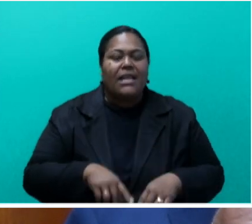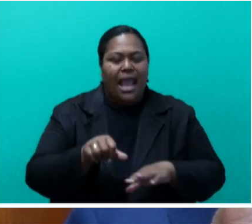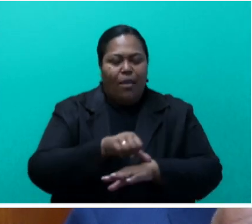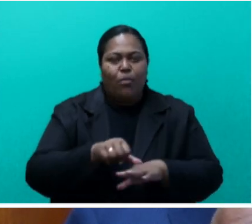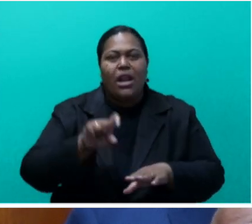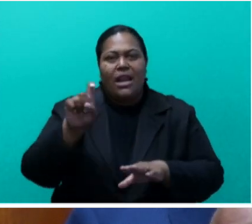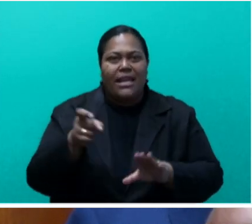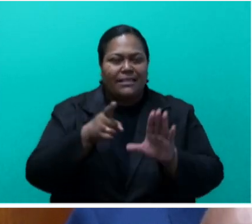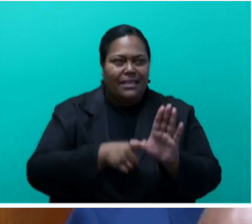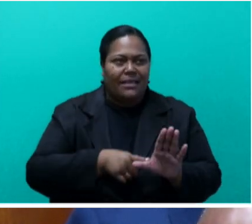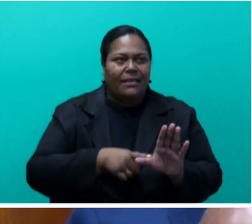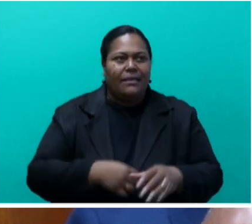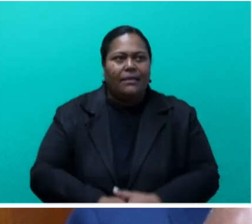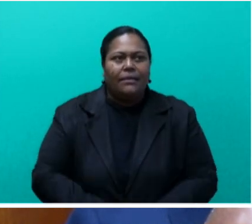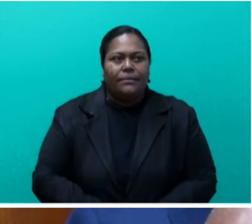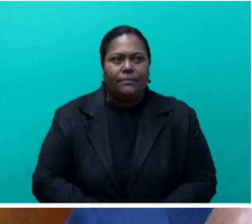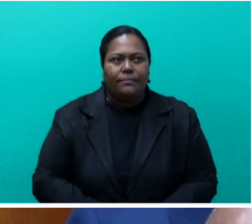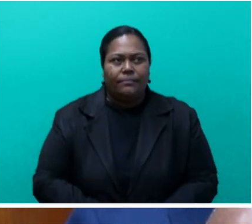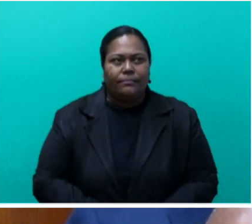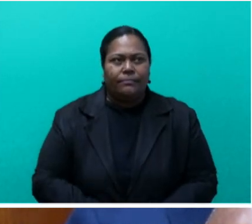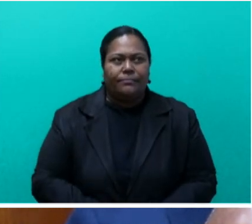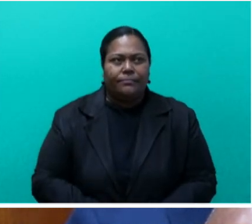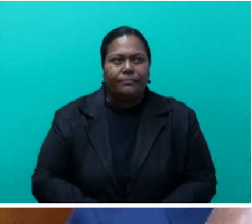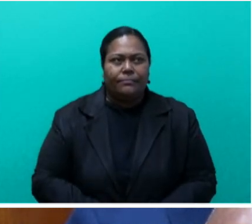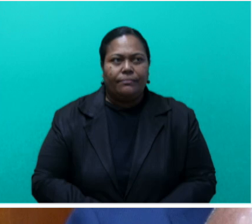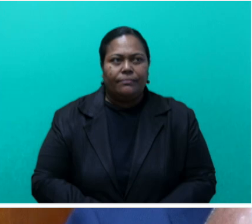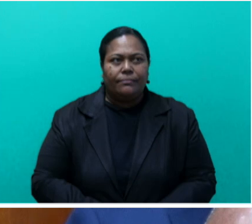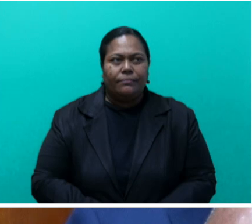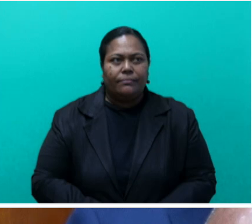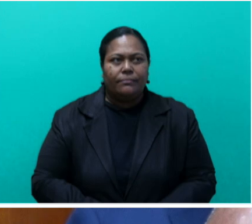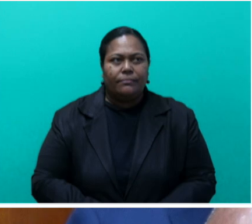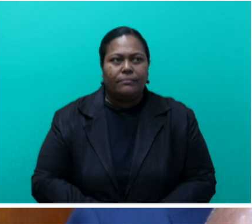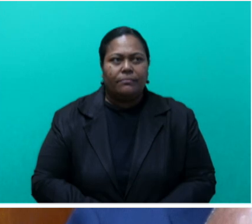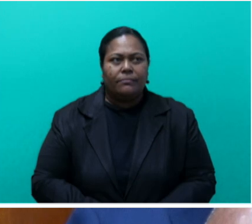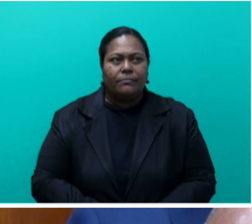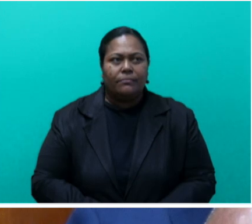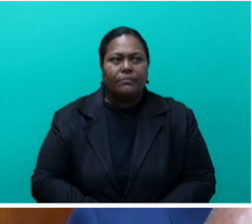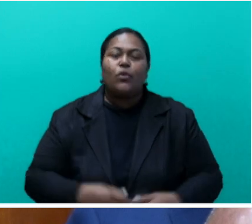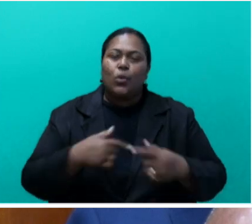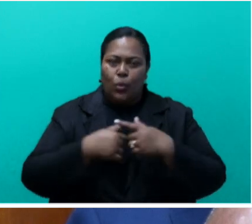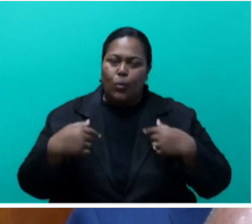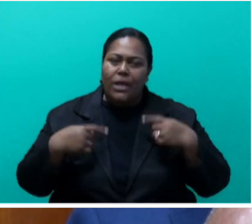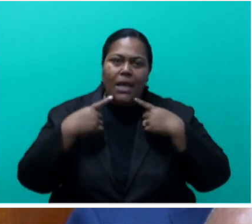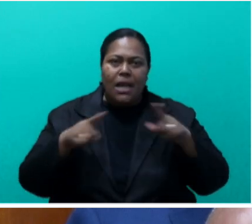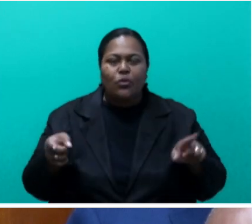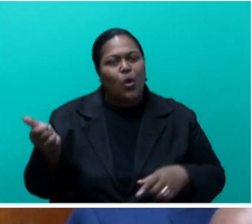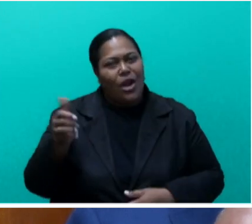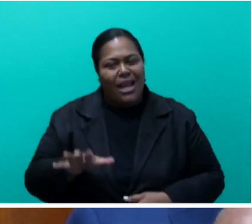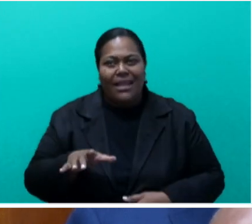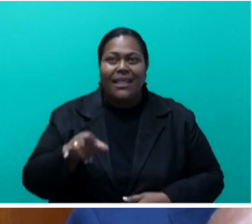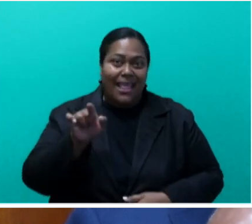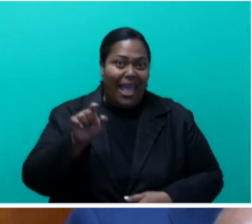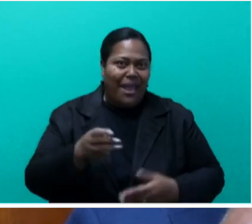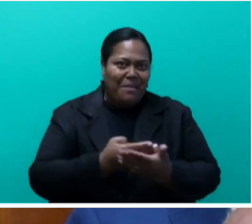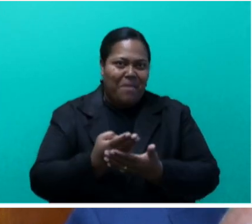Speaker. And this we announced at the Women Ministers Forum in the Marshall Islands.